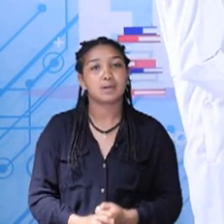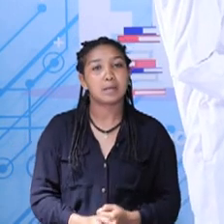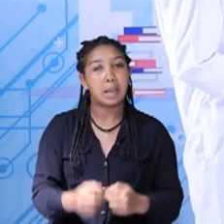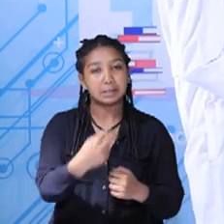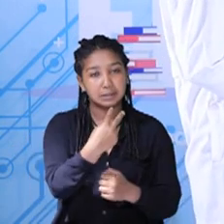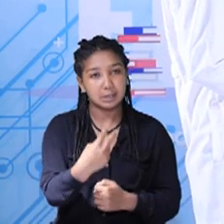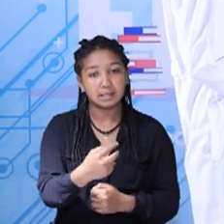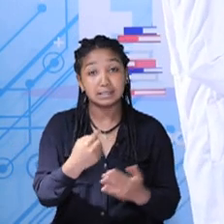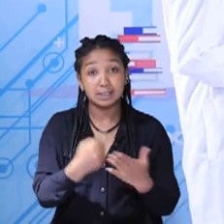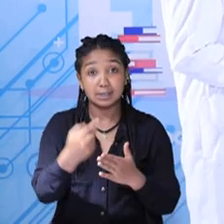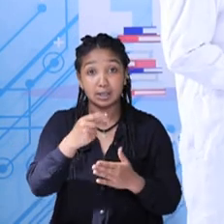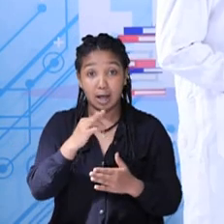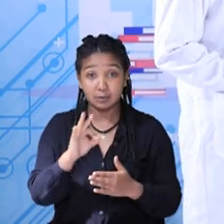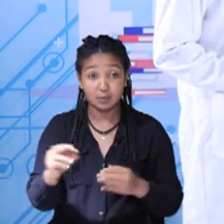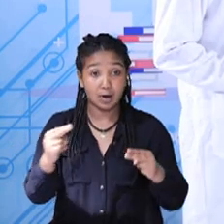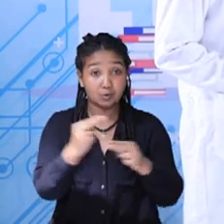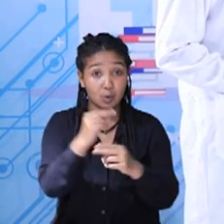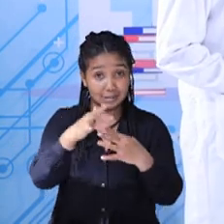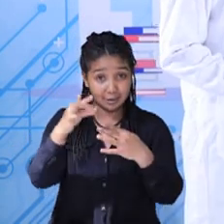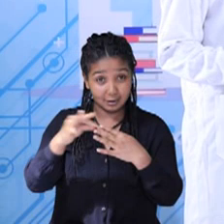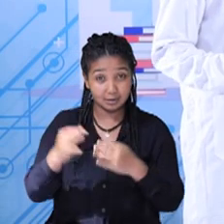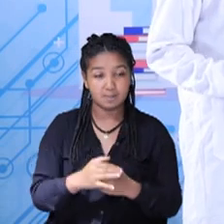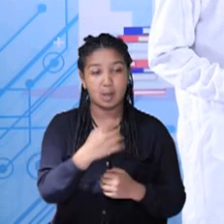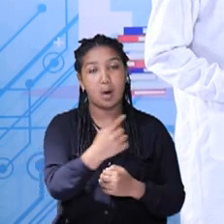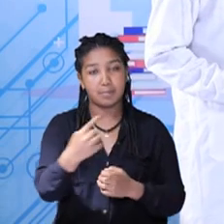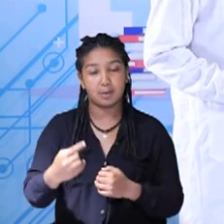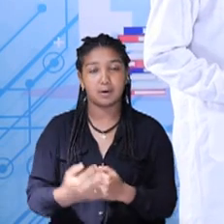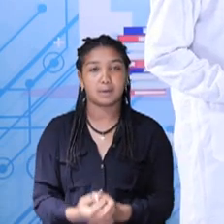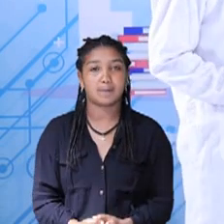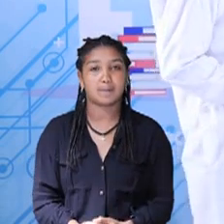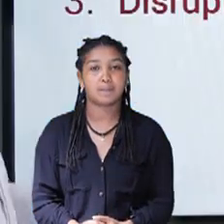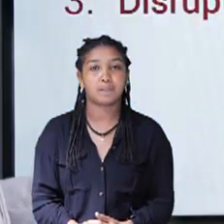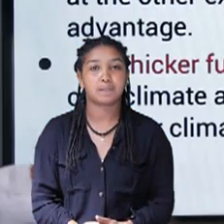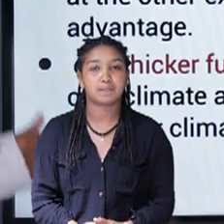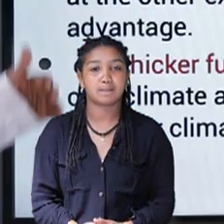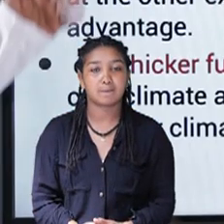Let's see these 3 types of natural selections one by one.